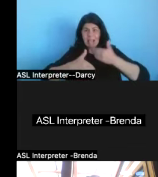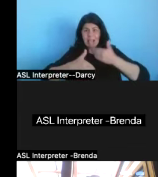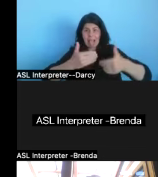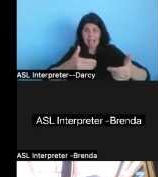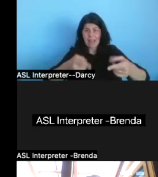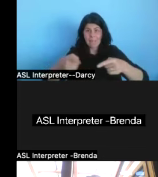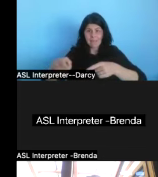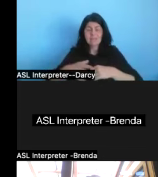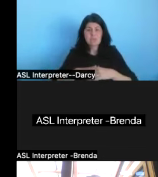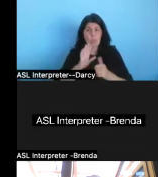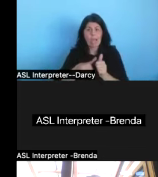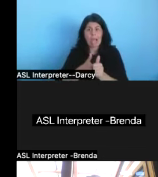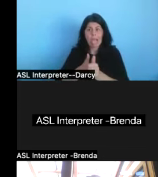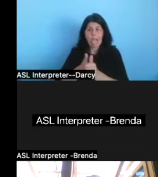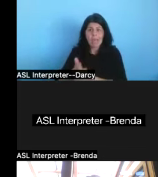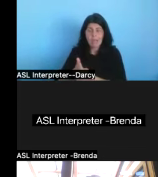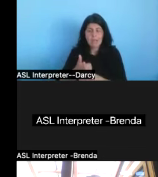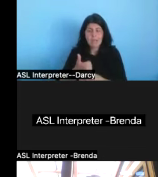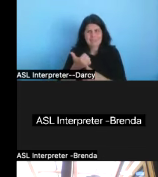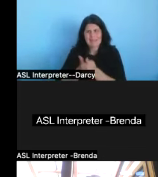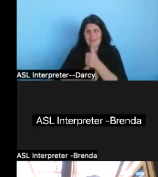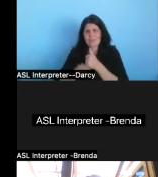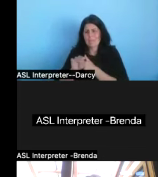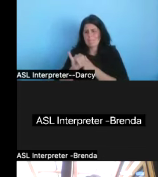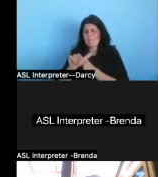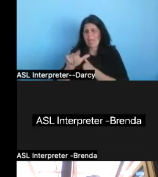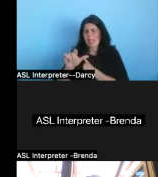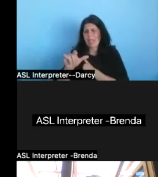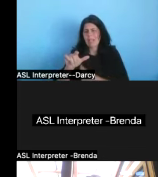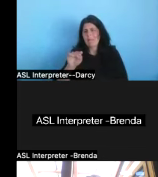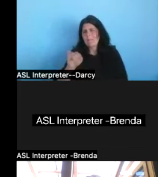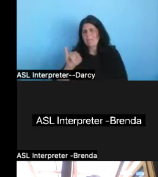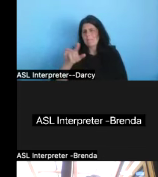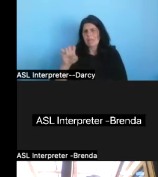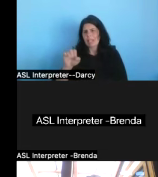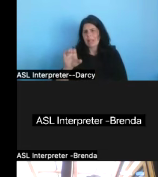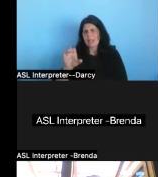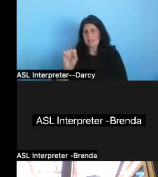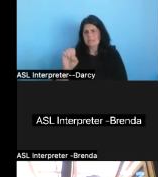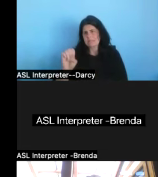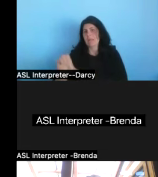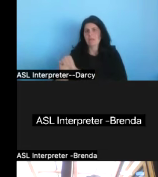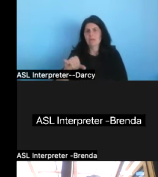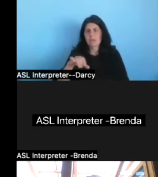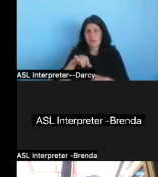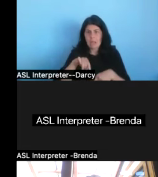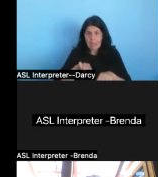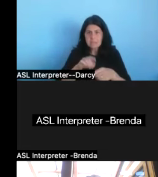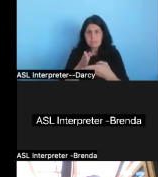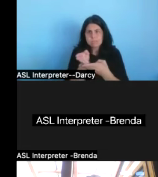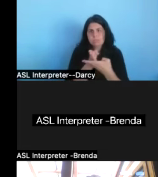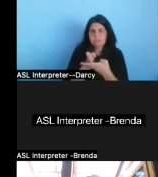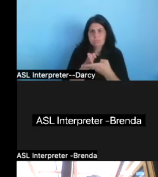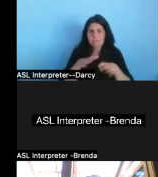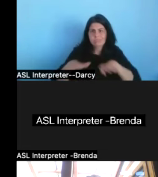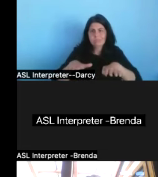so it's being updated every millisecond as that earthquake continues to rupture. But if it's